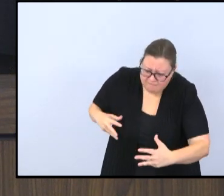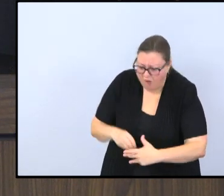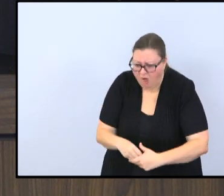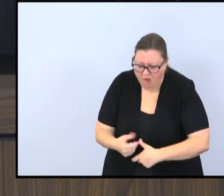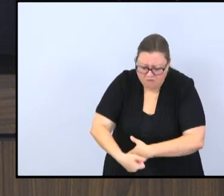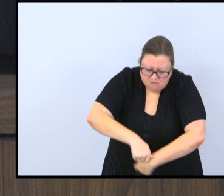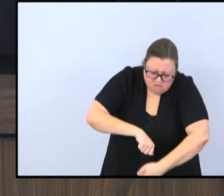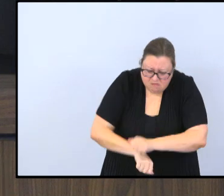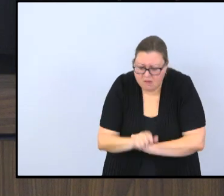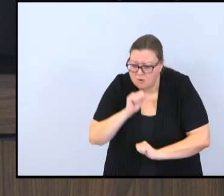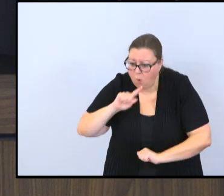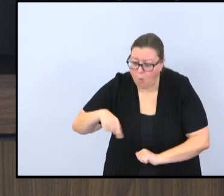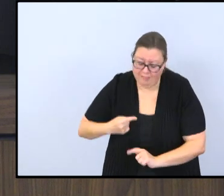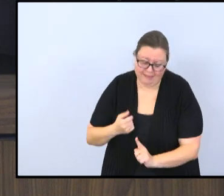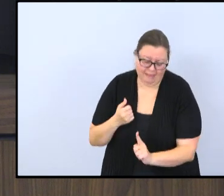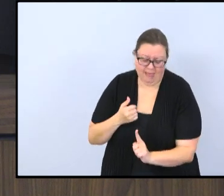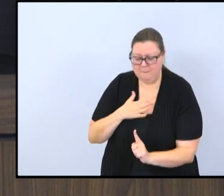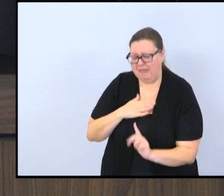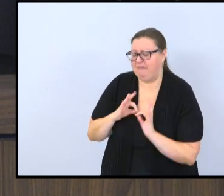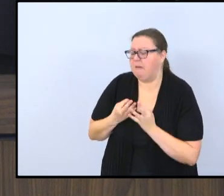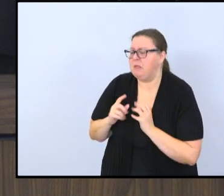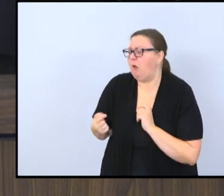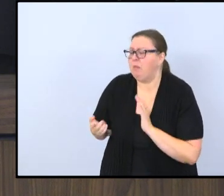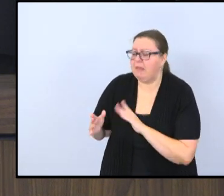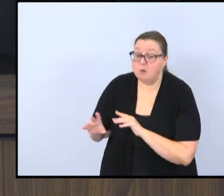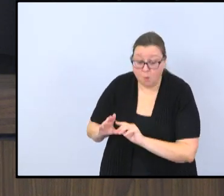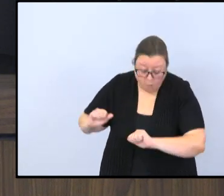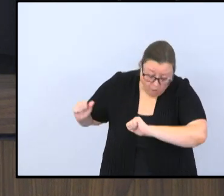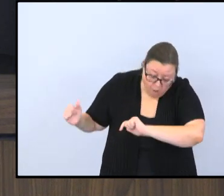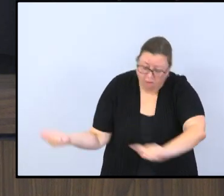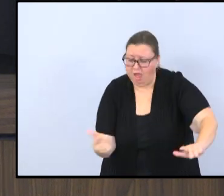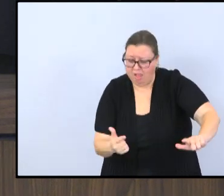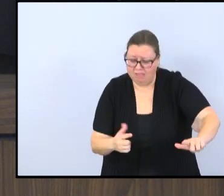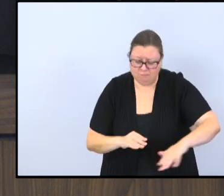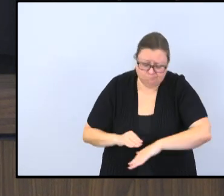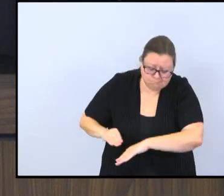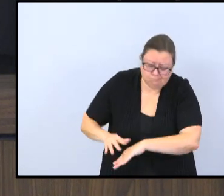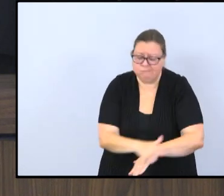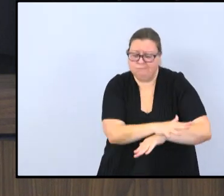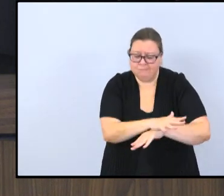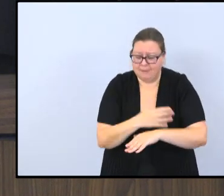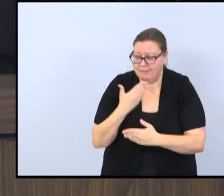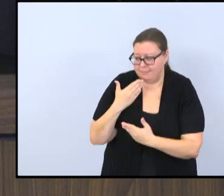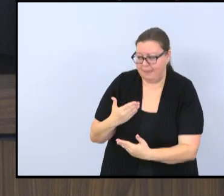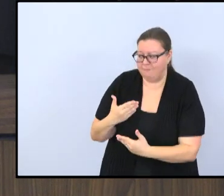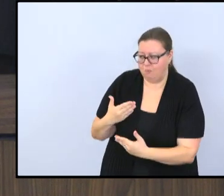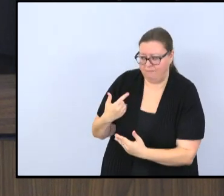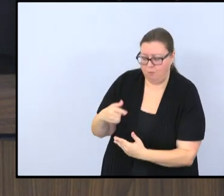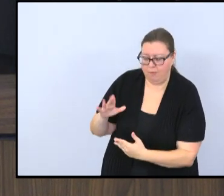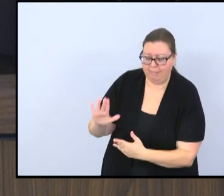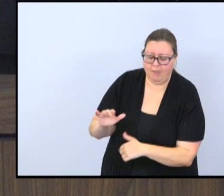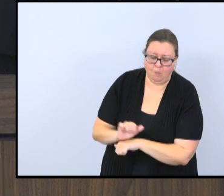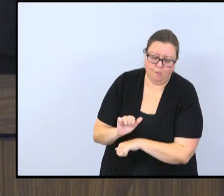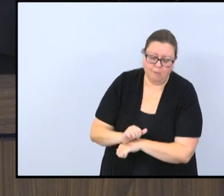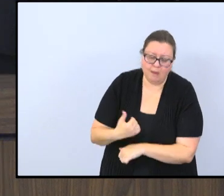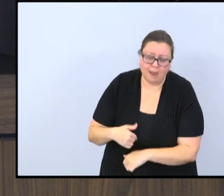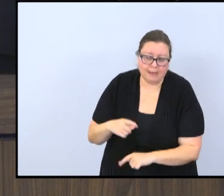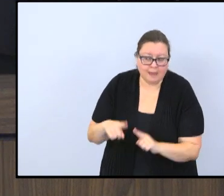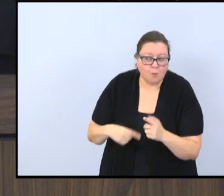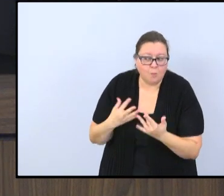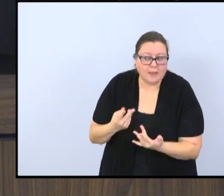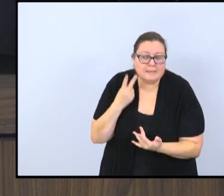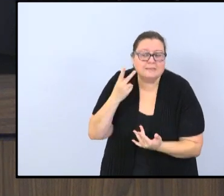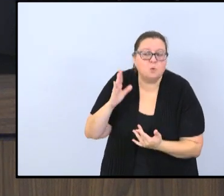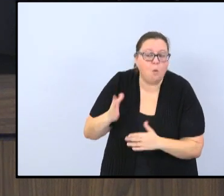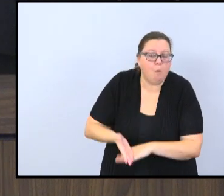only just help your family, but really help a community. And so I'm just so thankful, and I can't wait to see all the great things